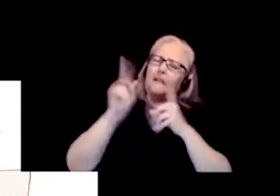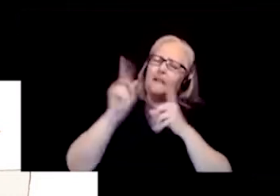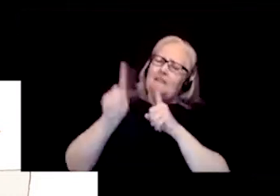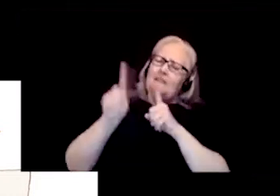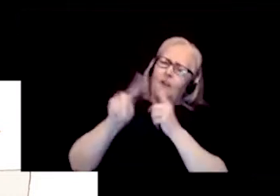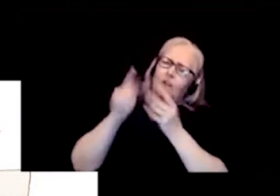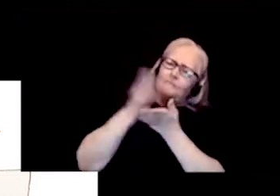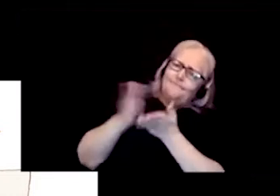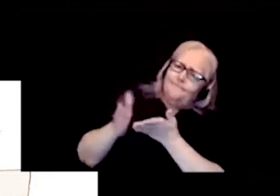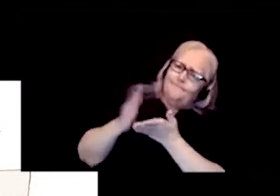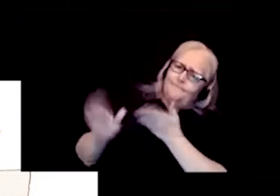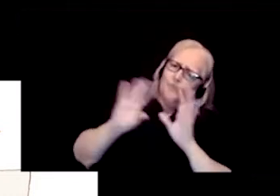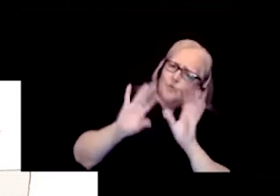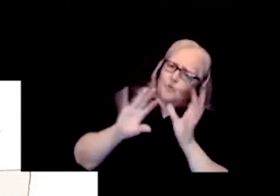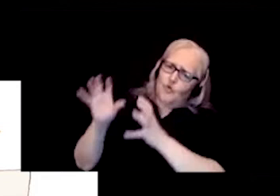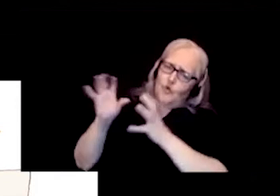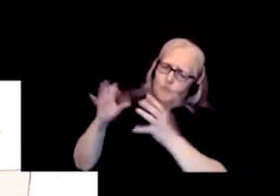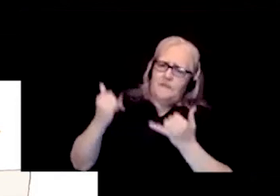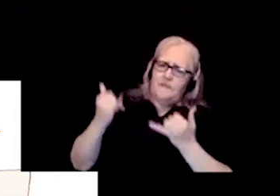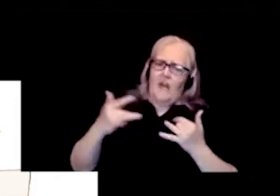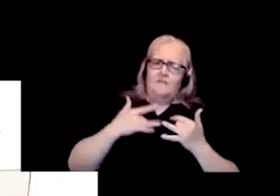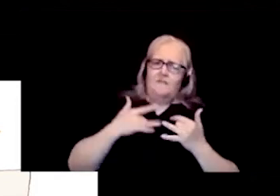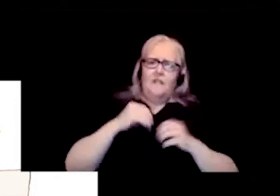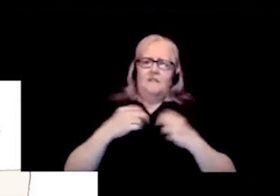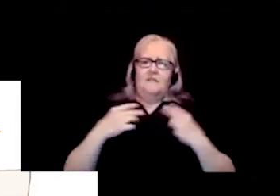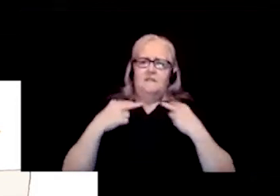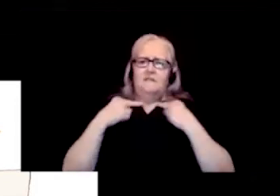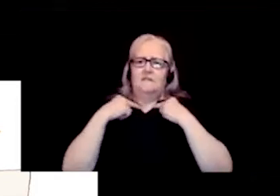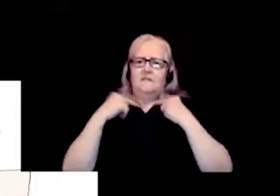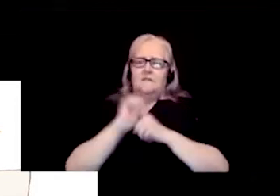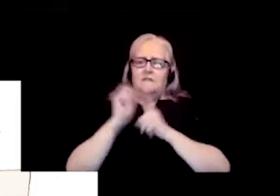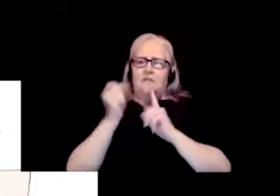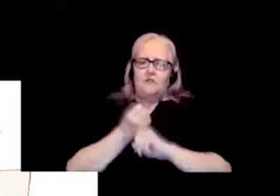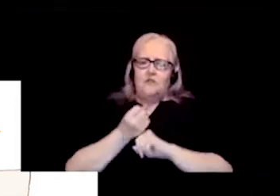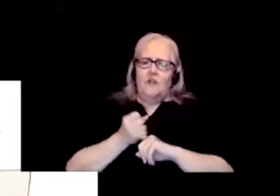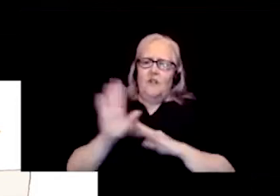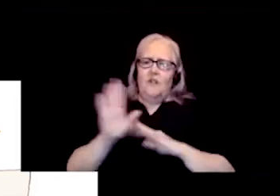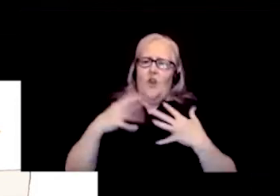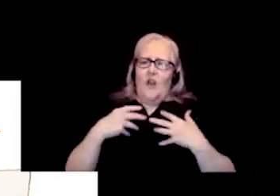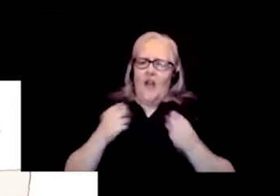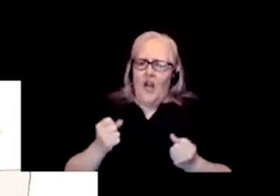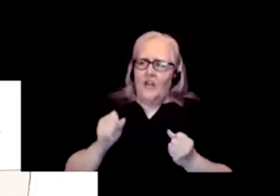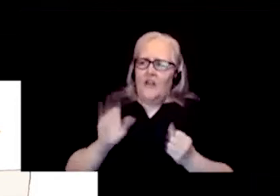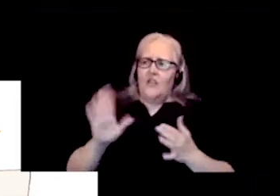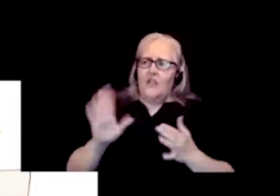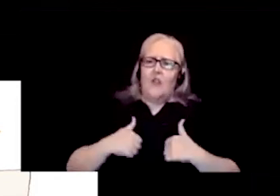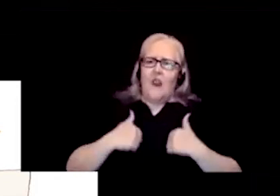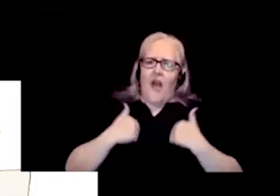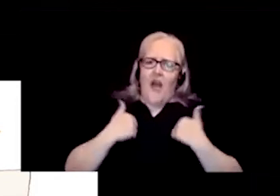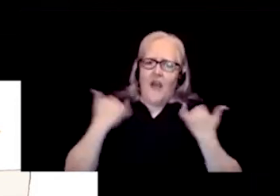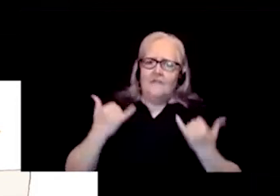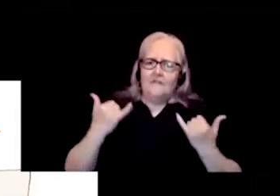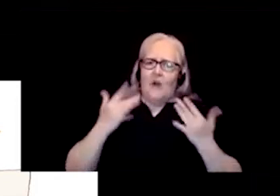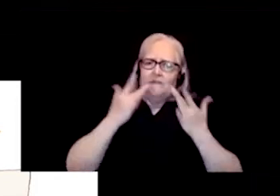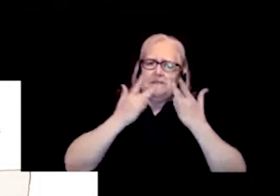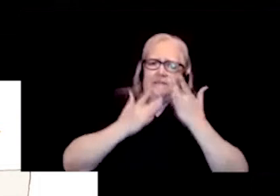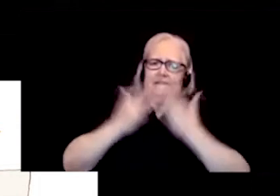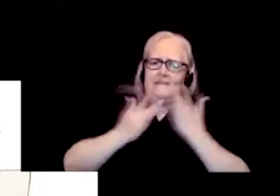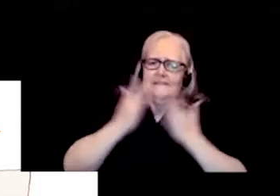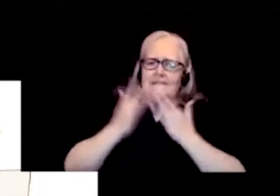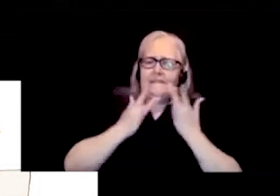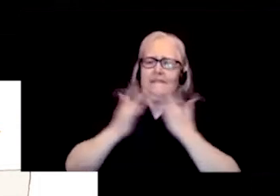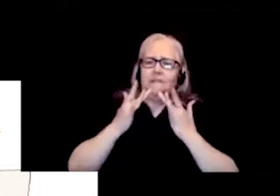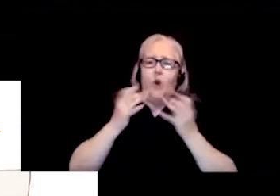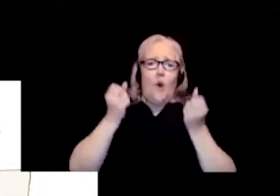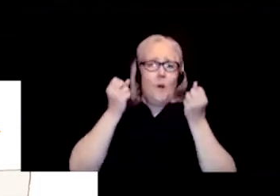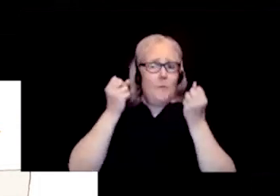in a precarious situation. Their health, their lives have literally been hanging in the balance, many of them falling